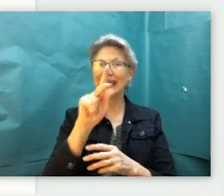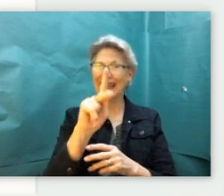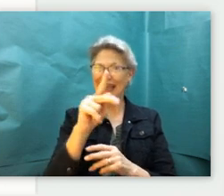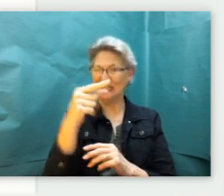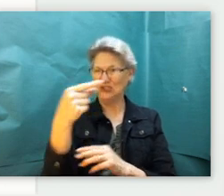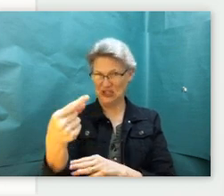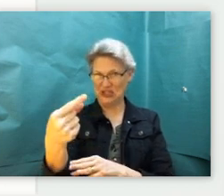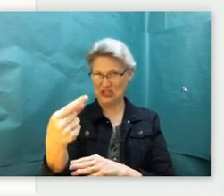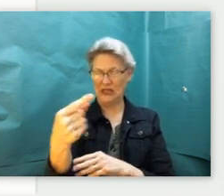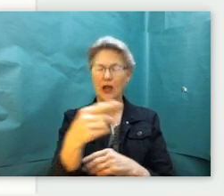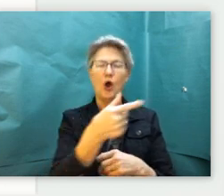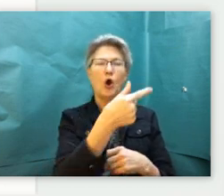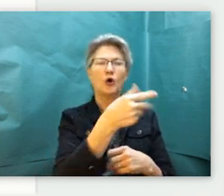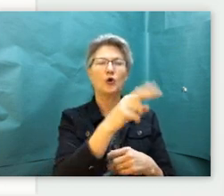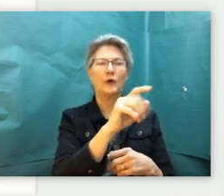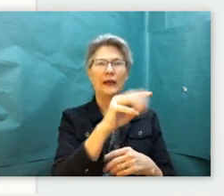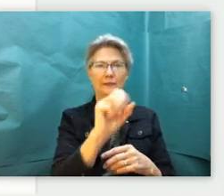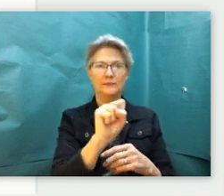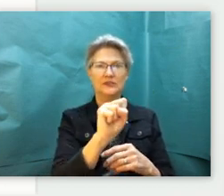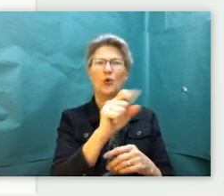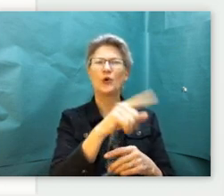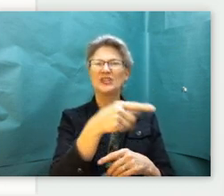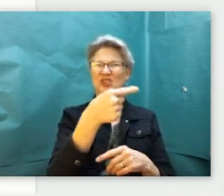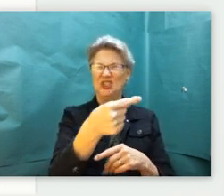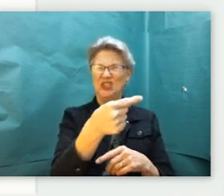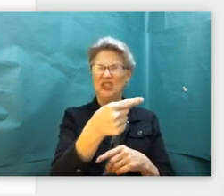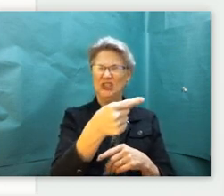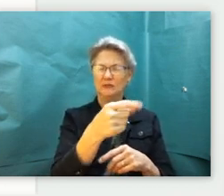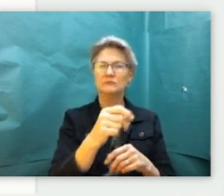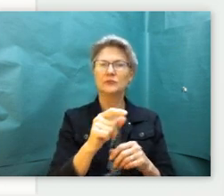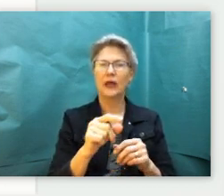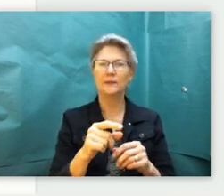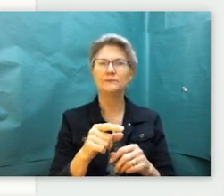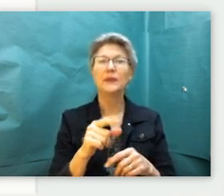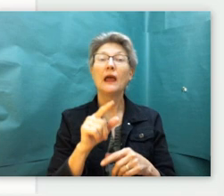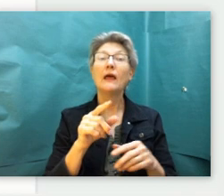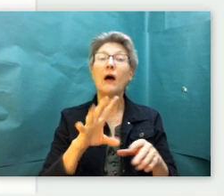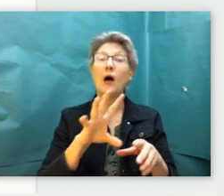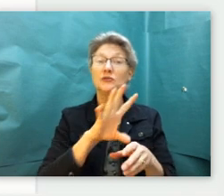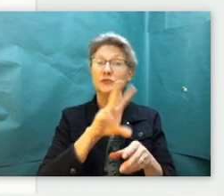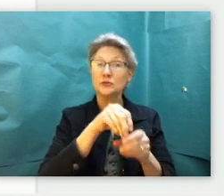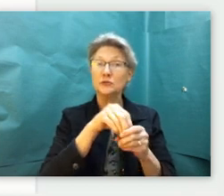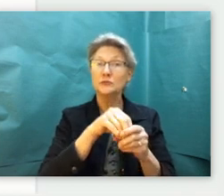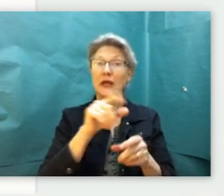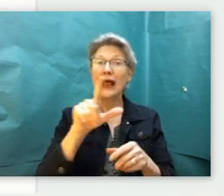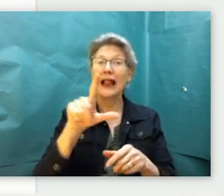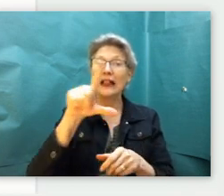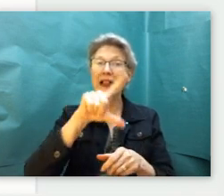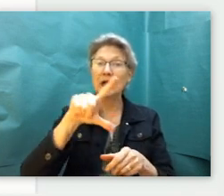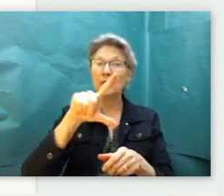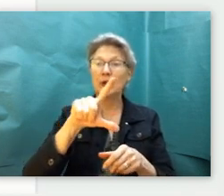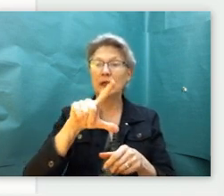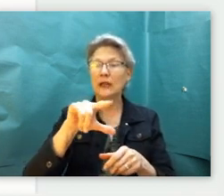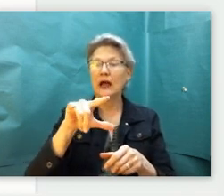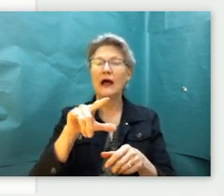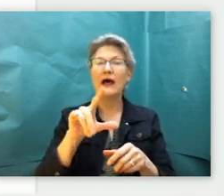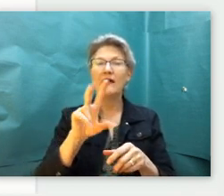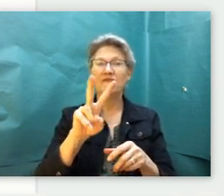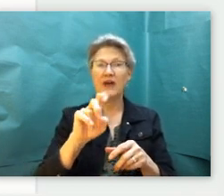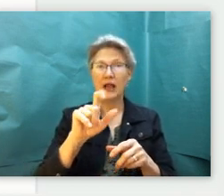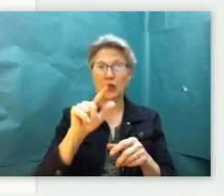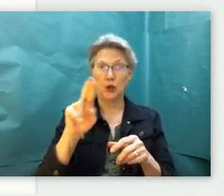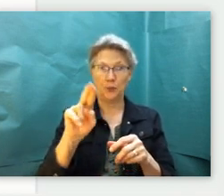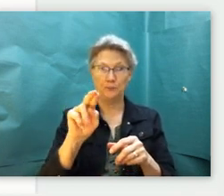and grams, which we can abbreviate as G. They also include liquid volume, known as liters